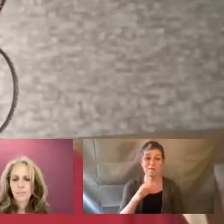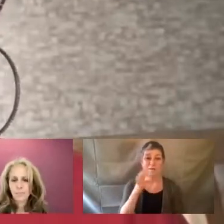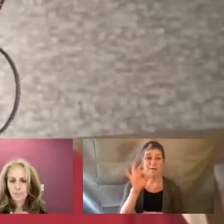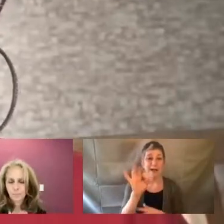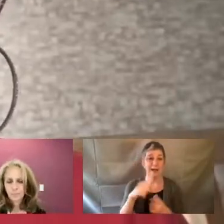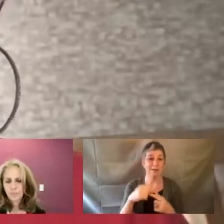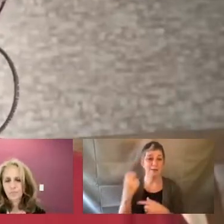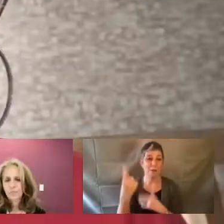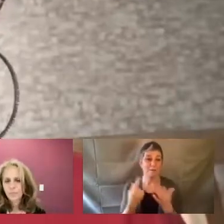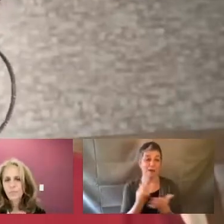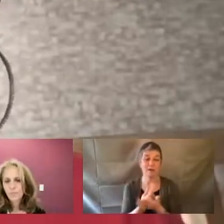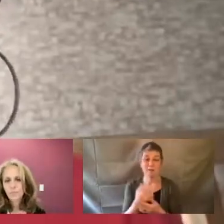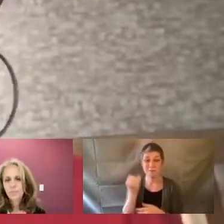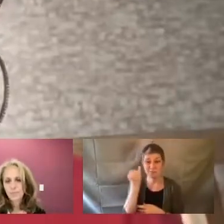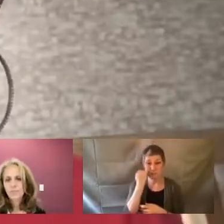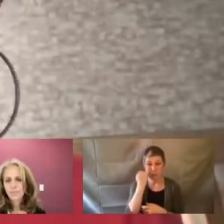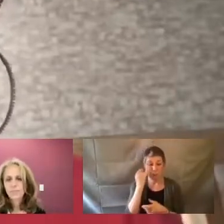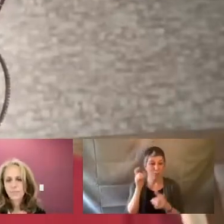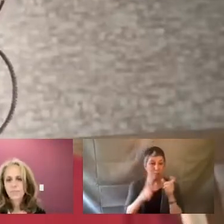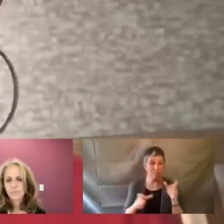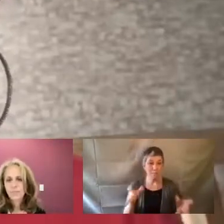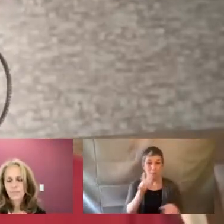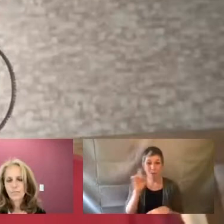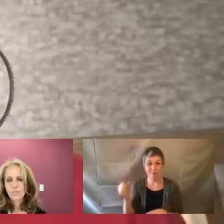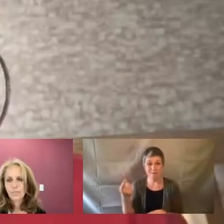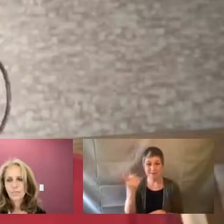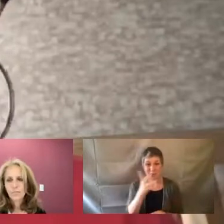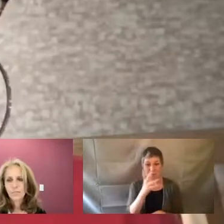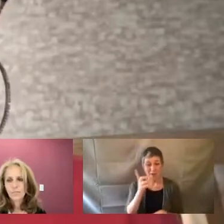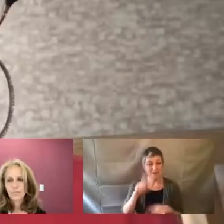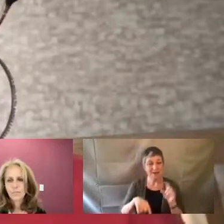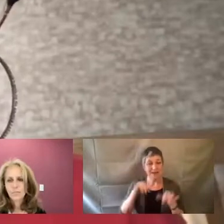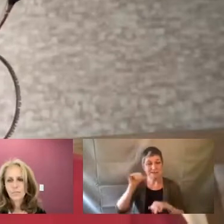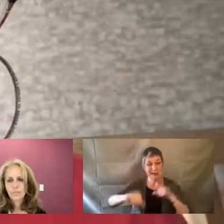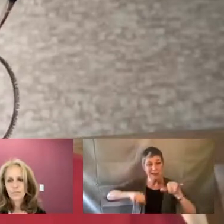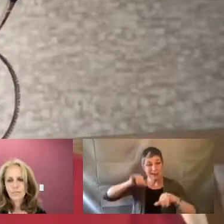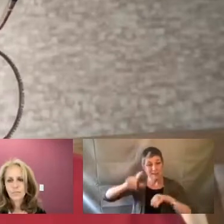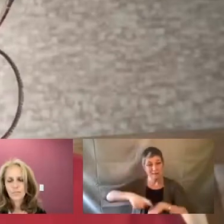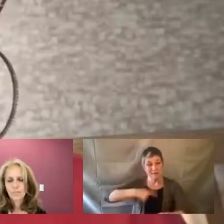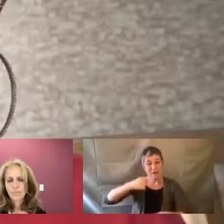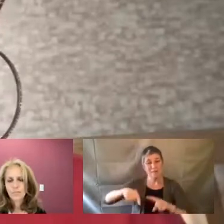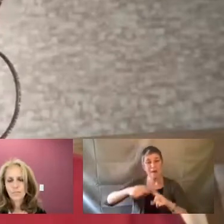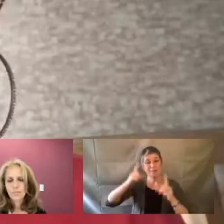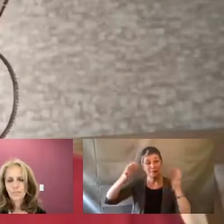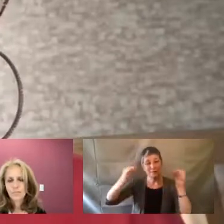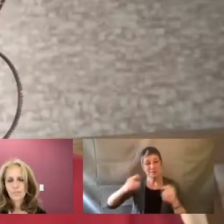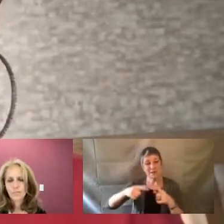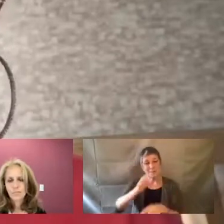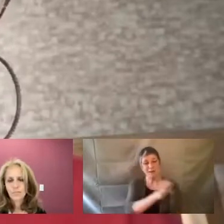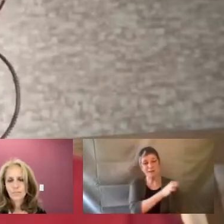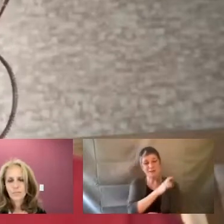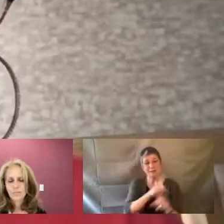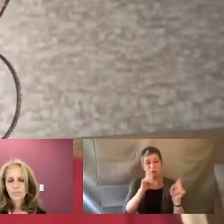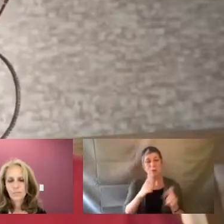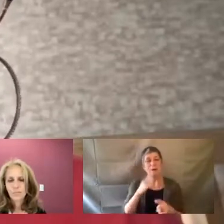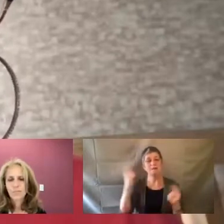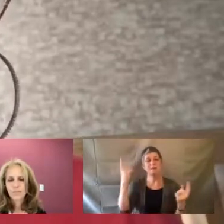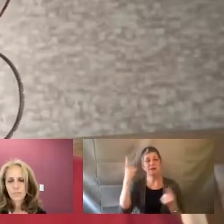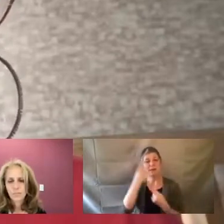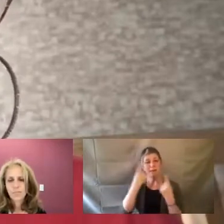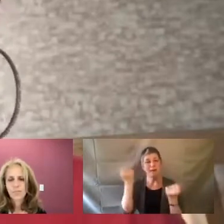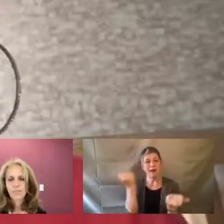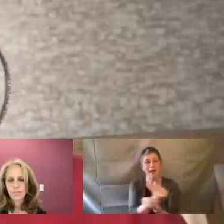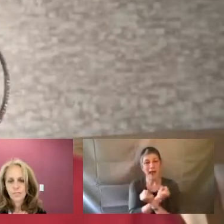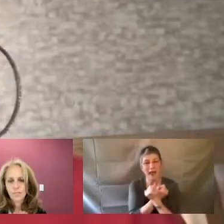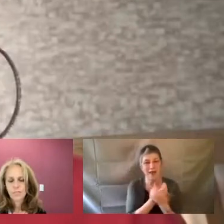that are single parents that can't stay there for 9 to 12 hours, but have to decide on this clinical trial? So I just think that we have to take everything into